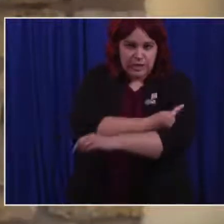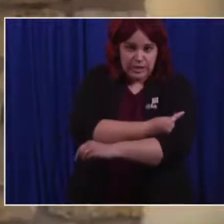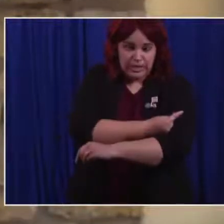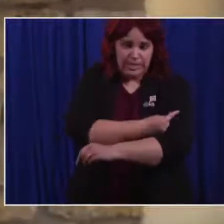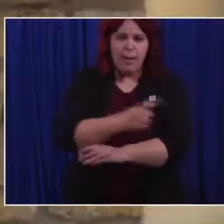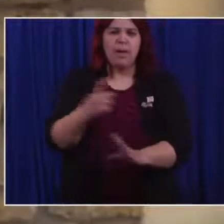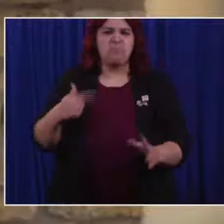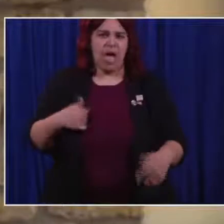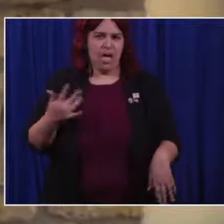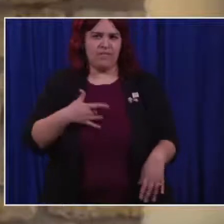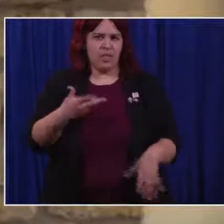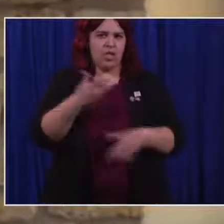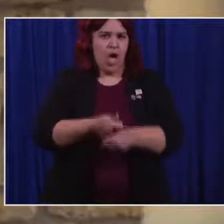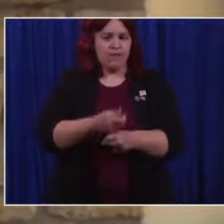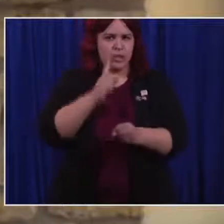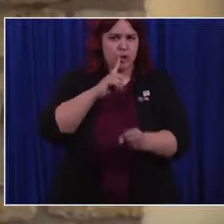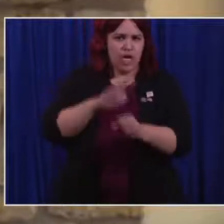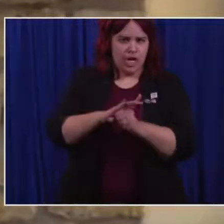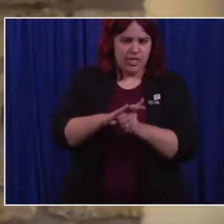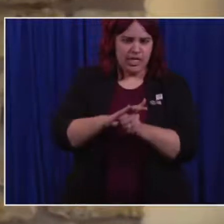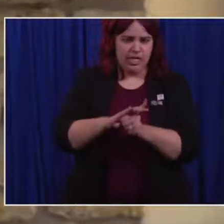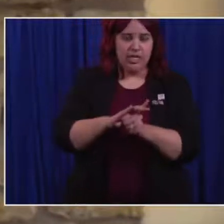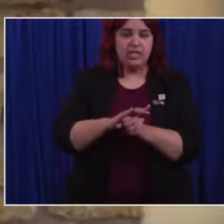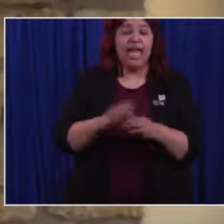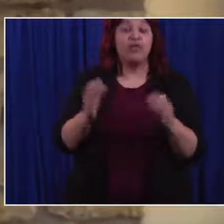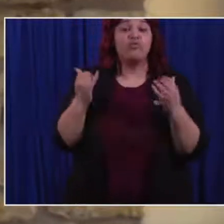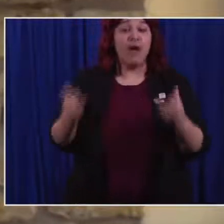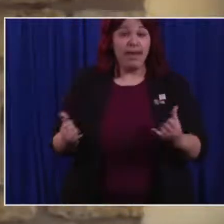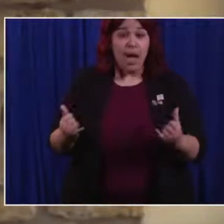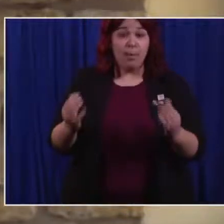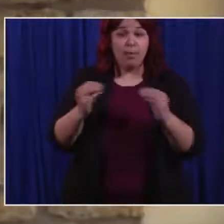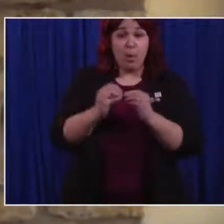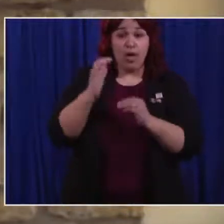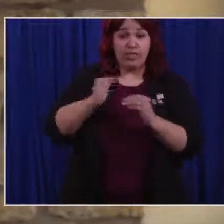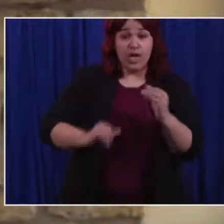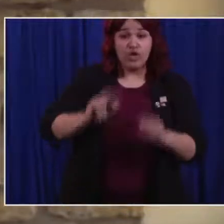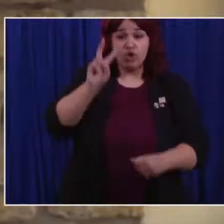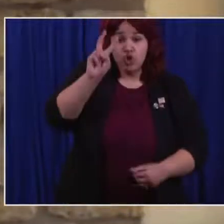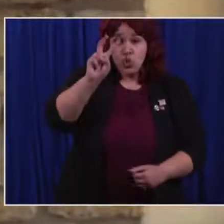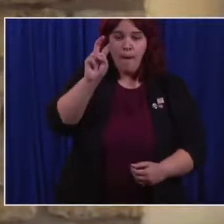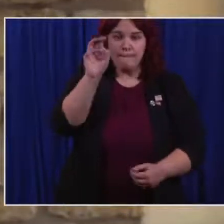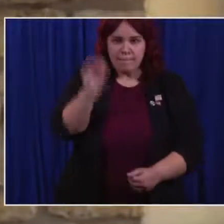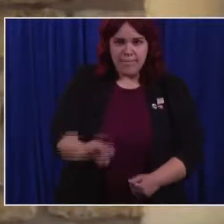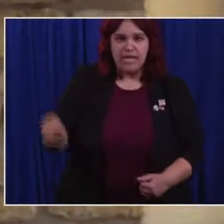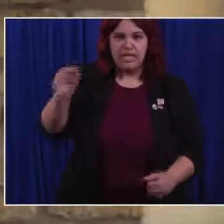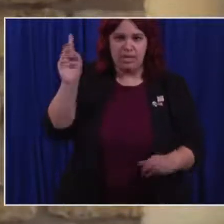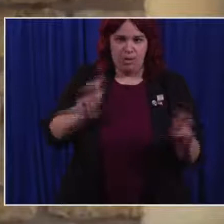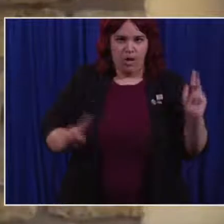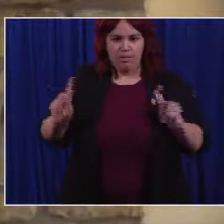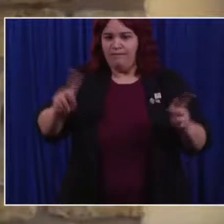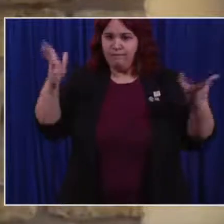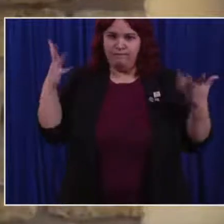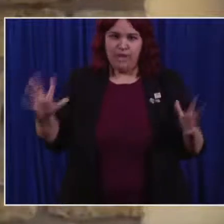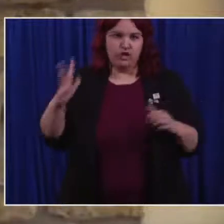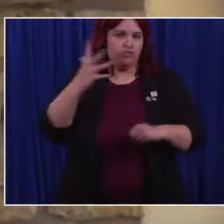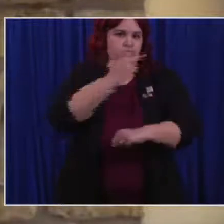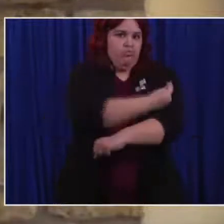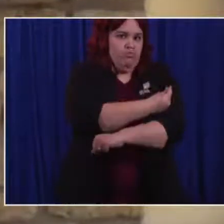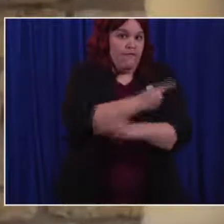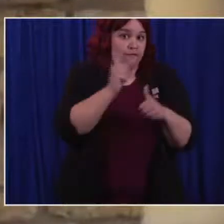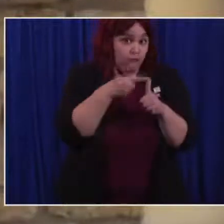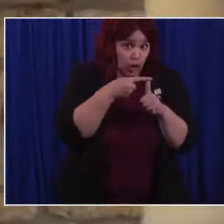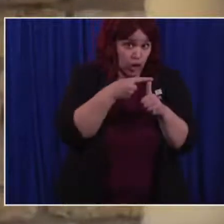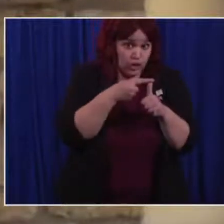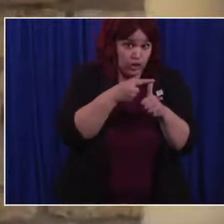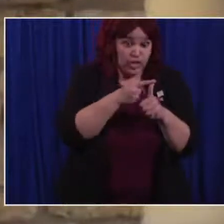now, over 2 million Ohioans have received their first vaccine, and that over 1 million Ohioans